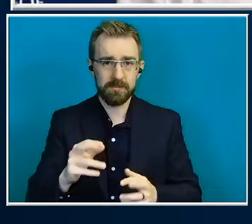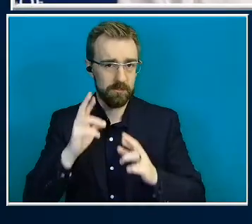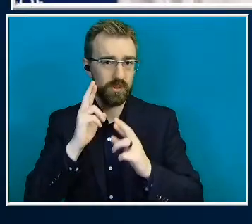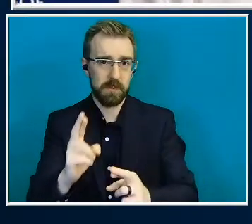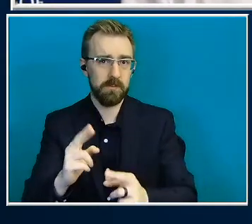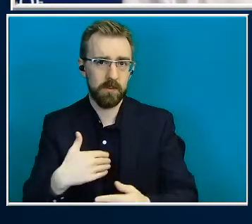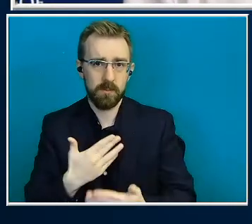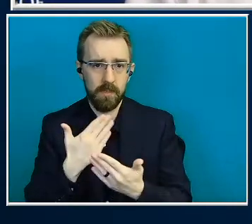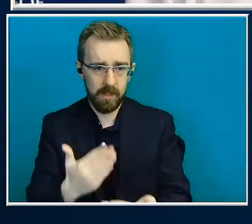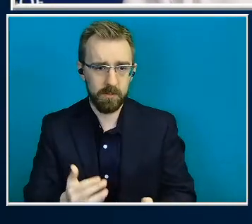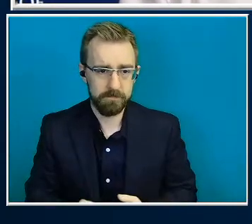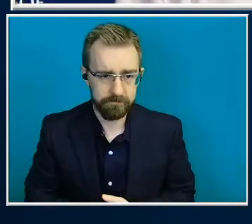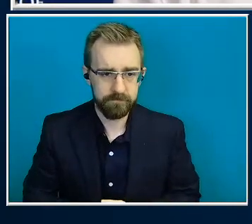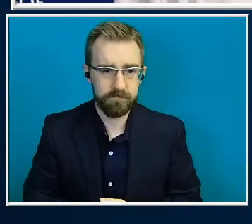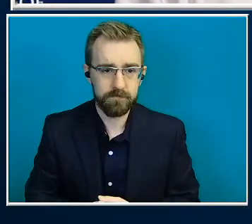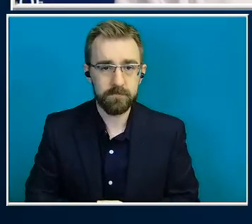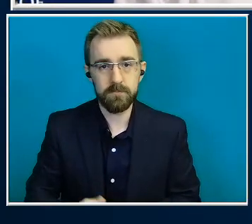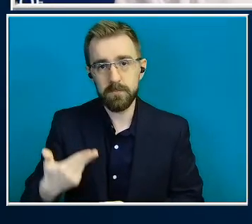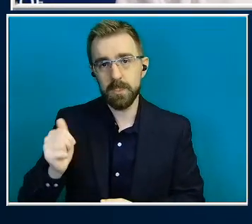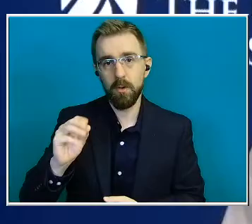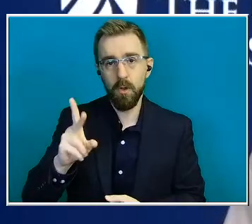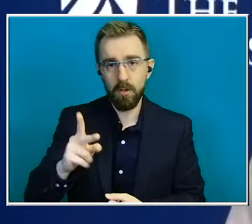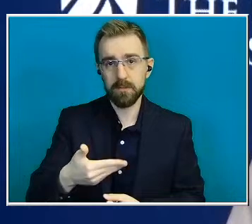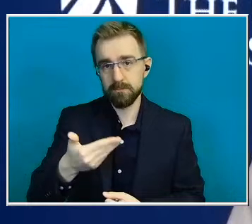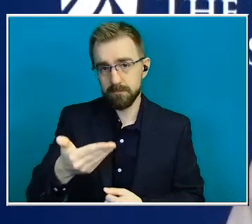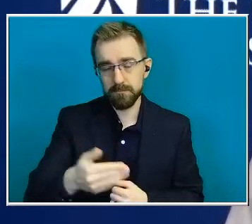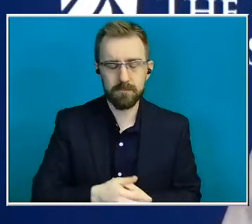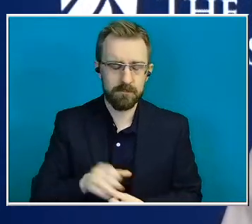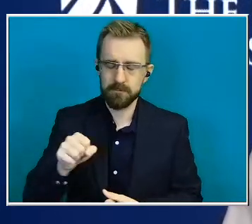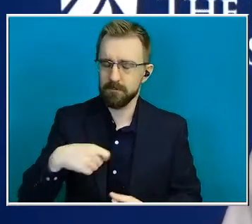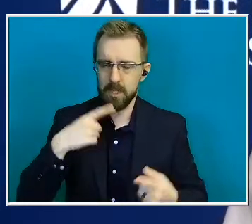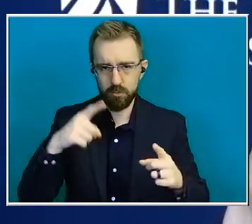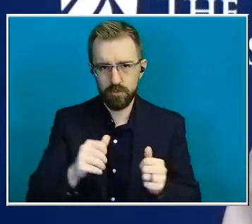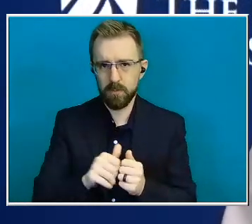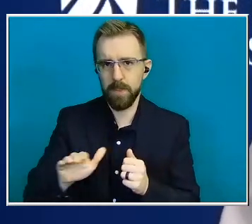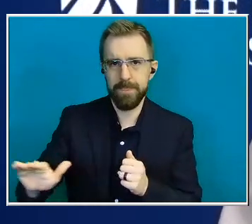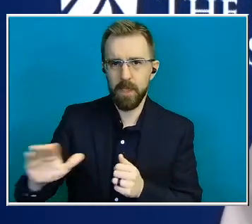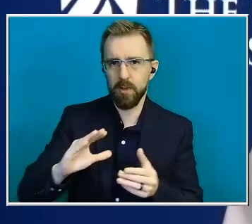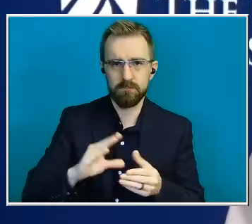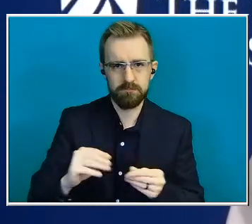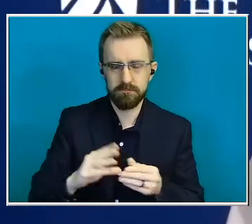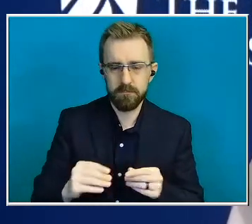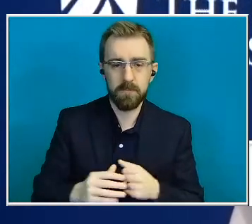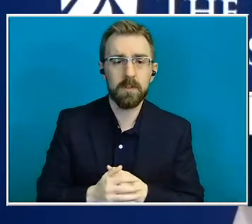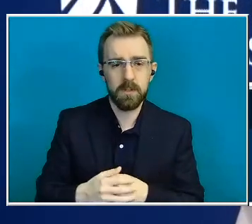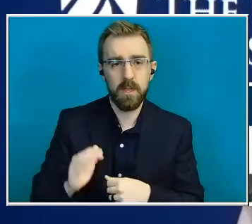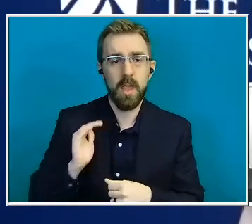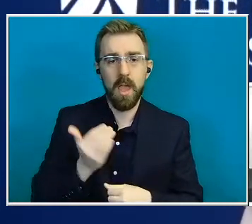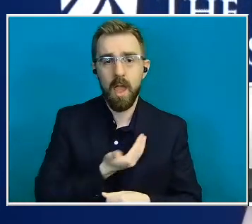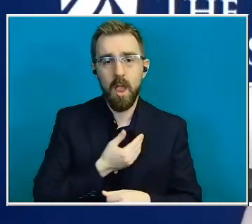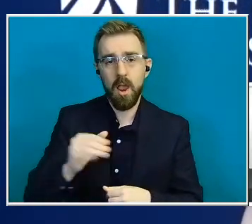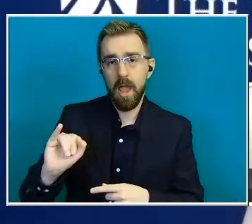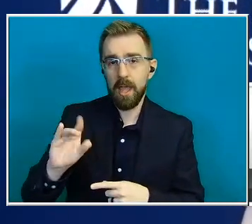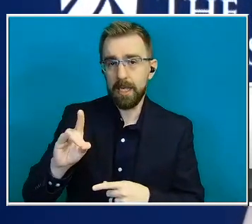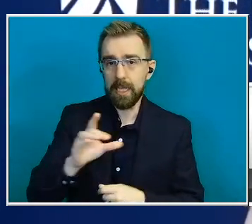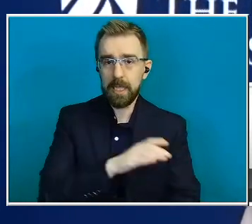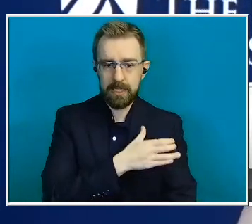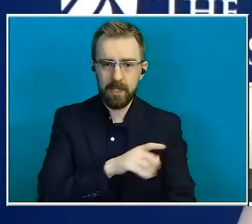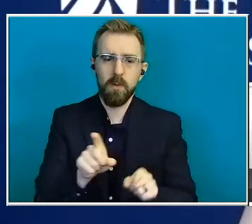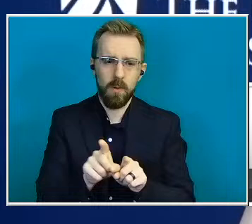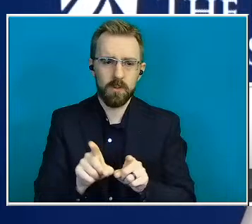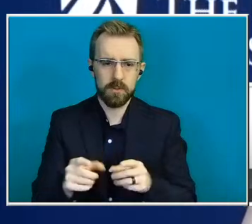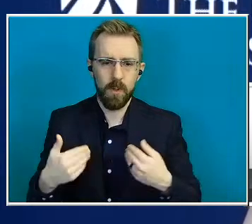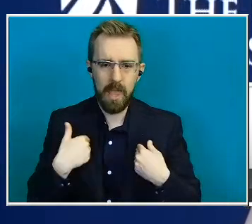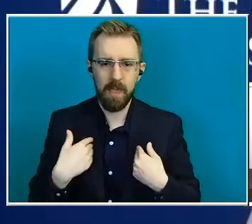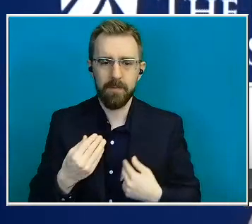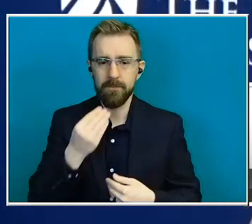Hawk? Yeah, I totally agree with all of that. We in our ID clinic also have a food bank there as